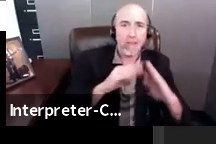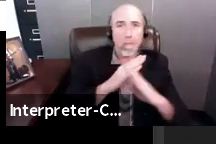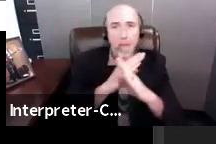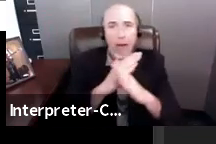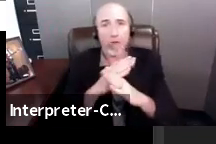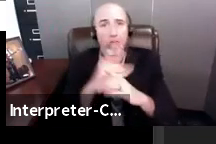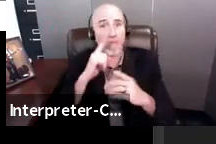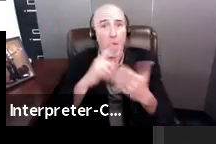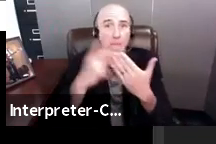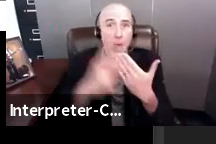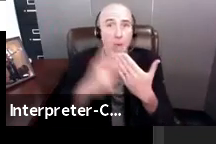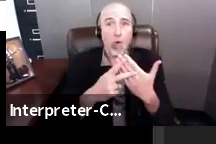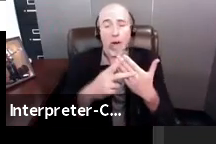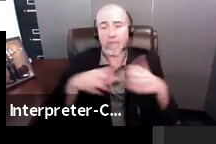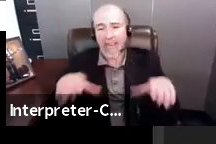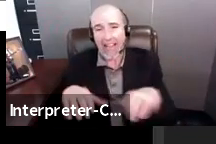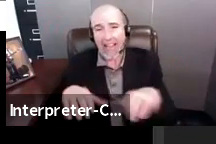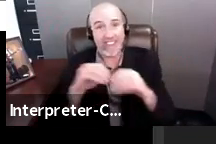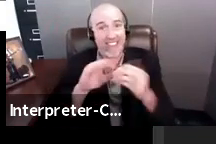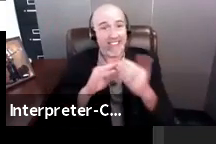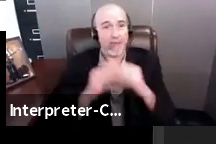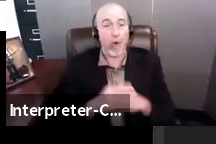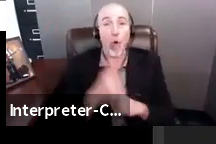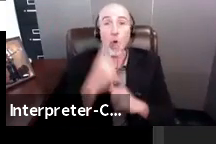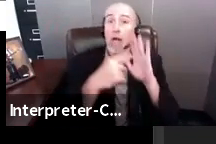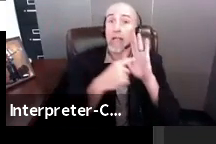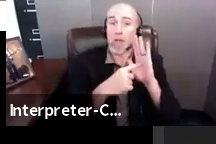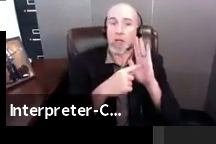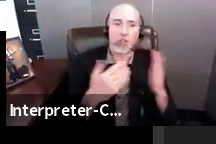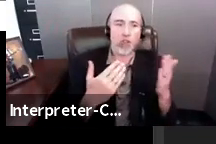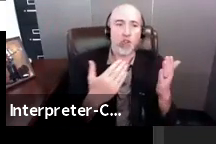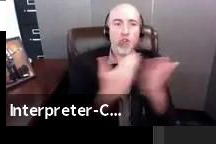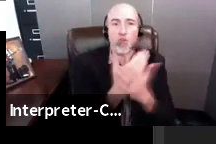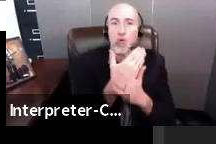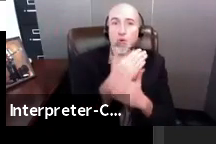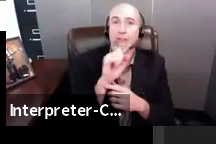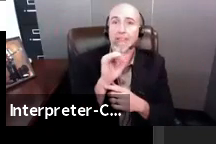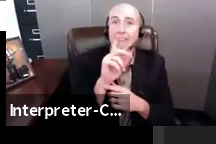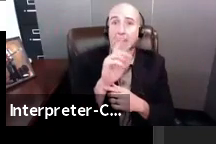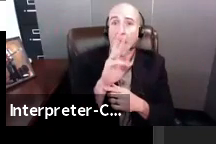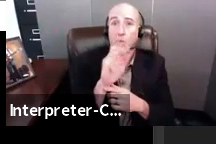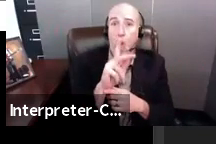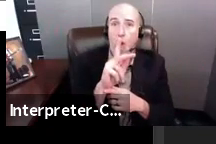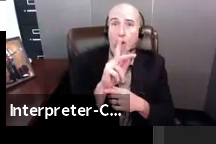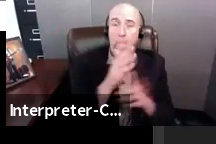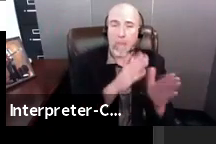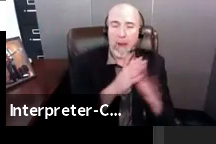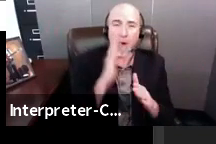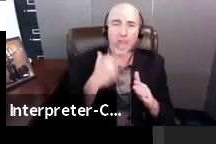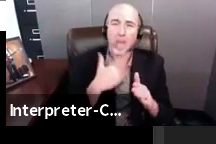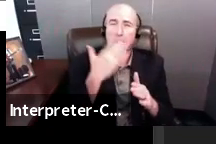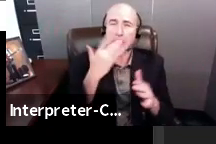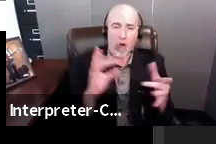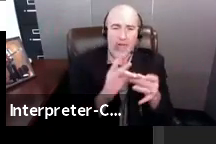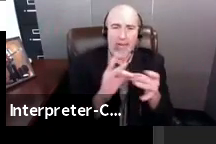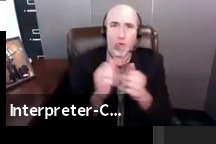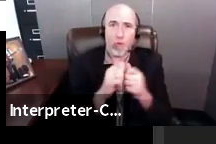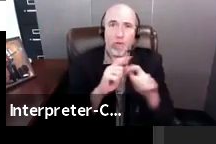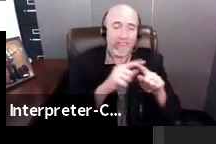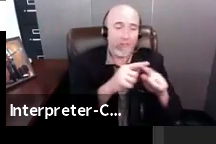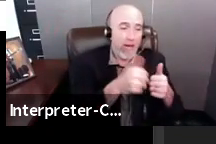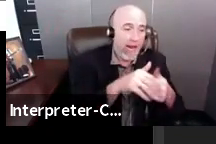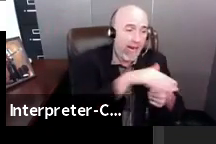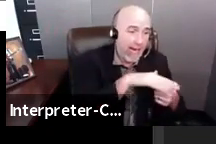and activities. One example of this is a new sidewalk master plan that will provide better connectivity within neighborhoods and